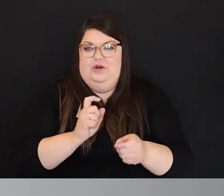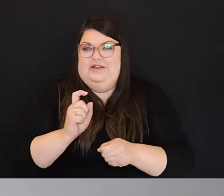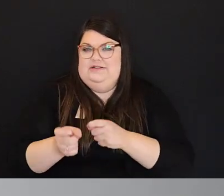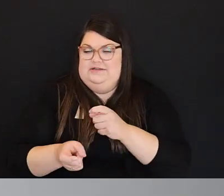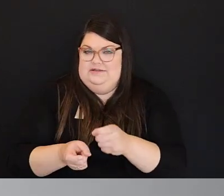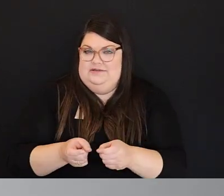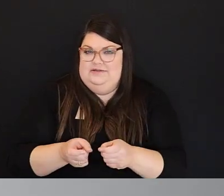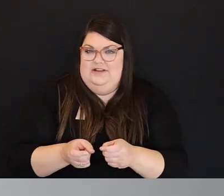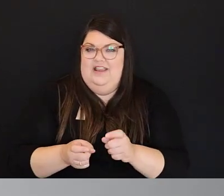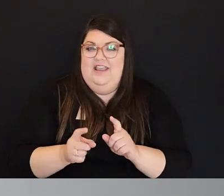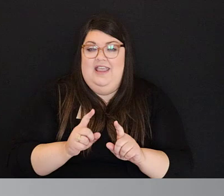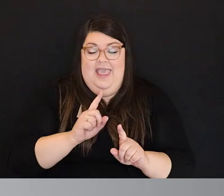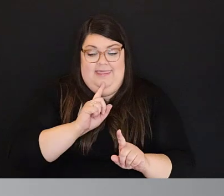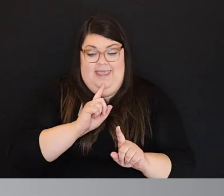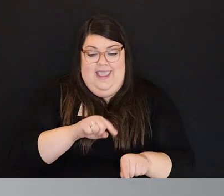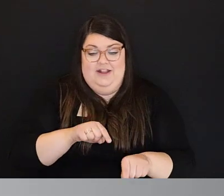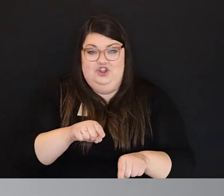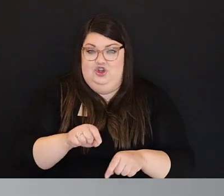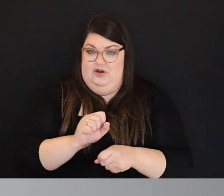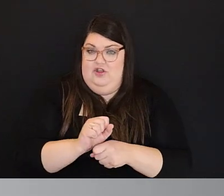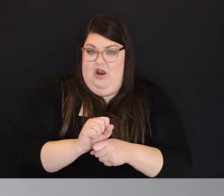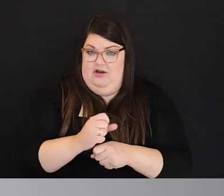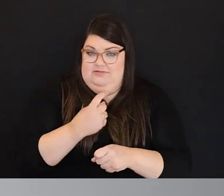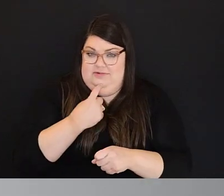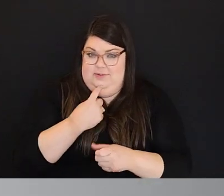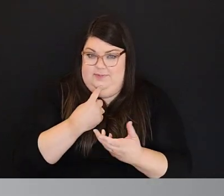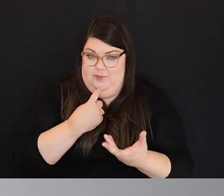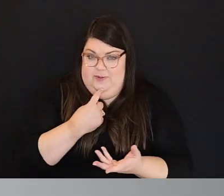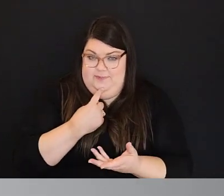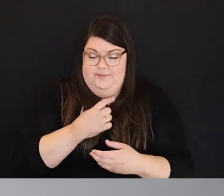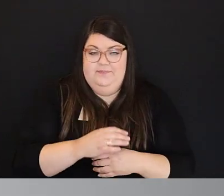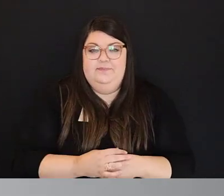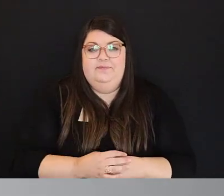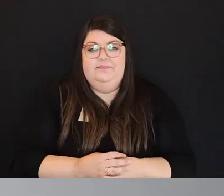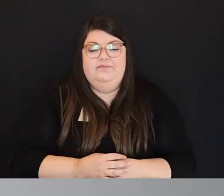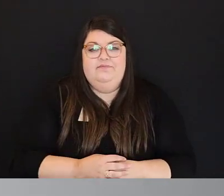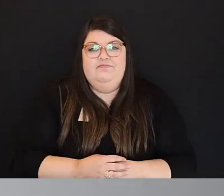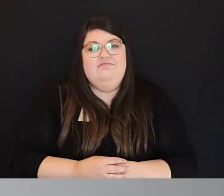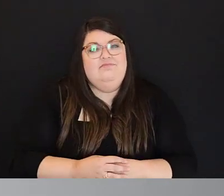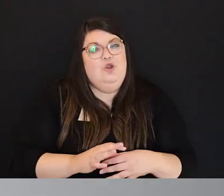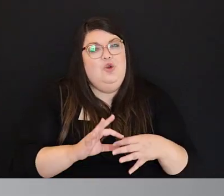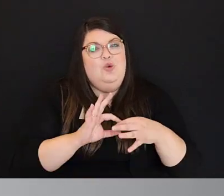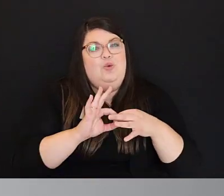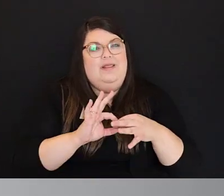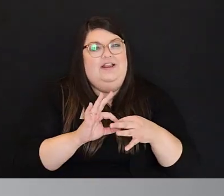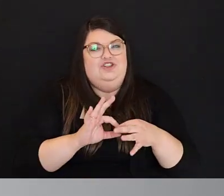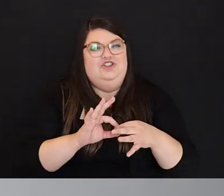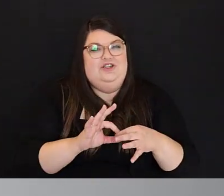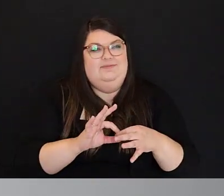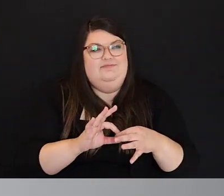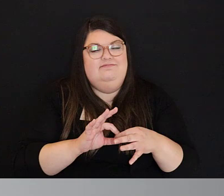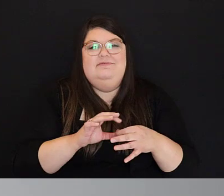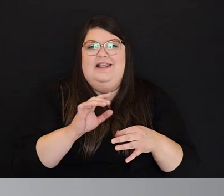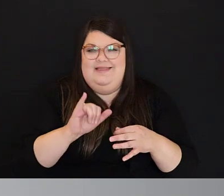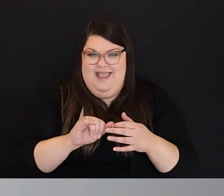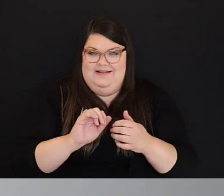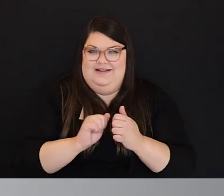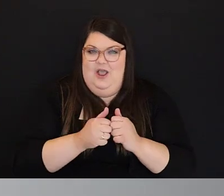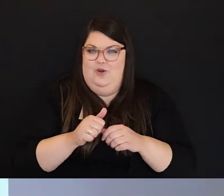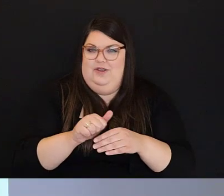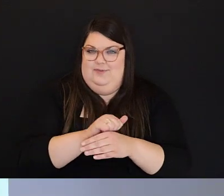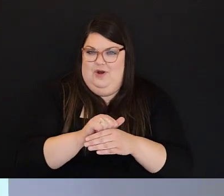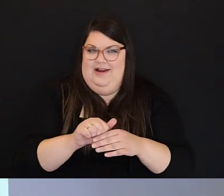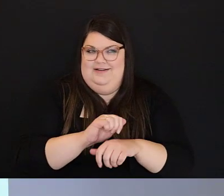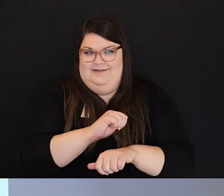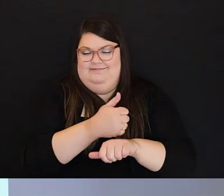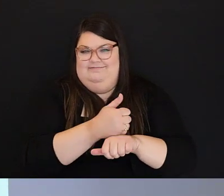the sort of answer that the art it gave me was, well, it's in relationships where you can put these things into practice.